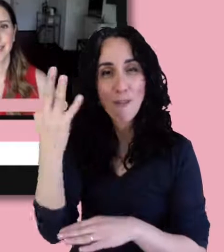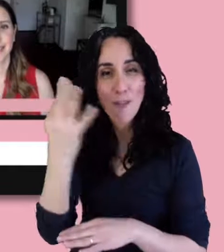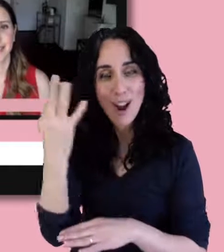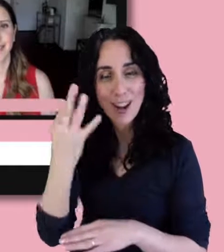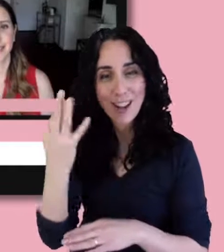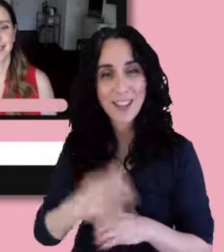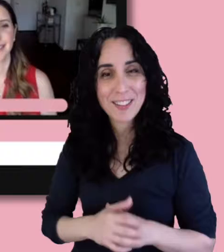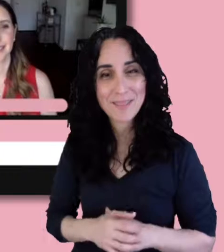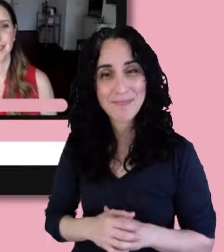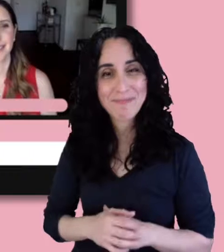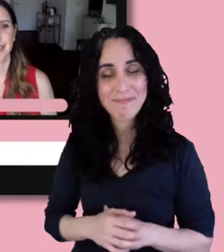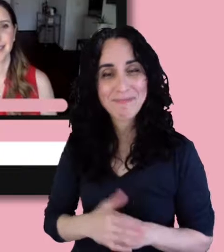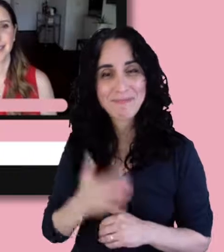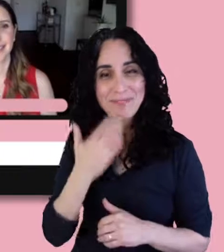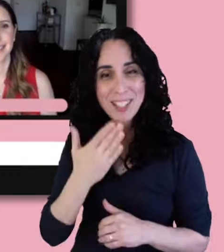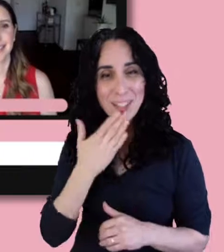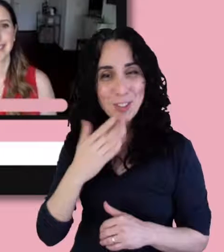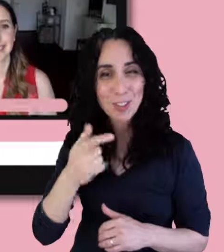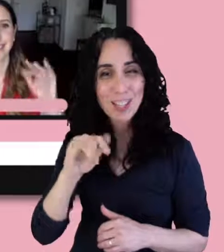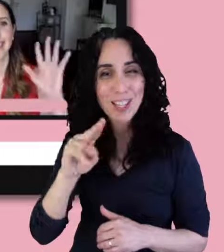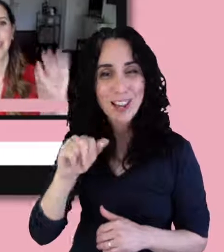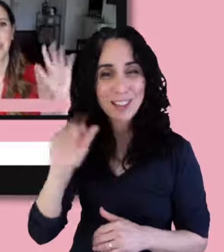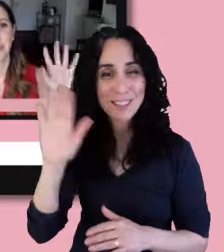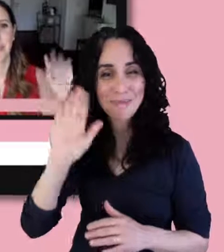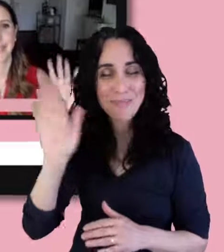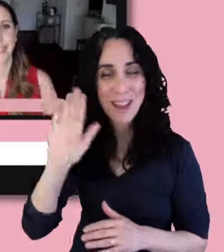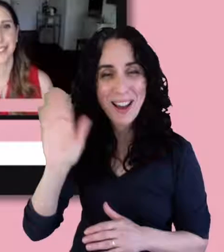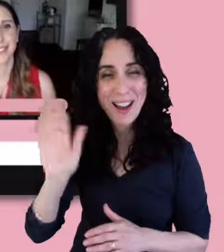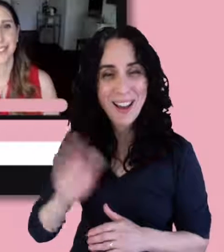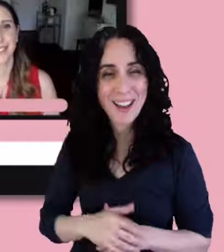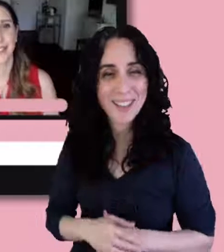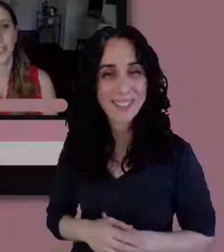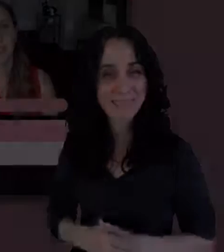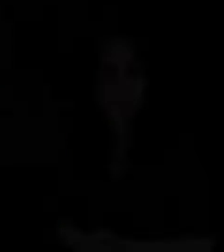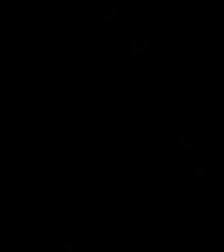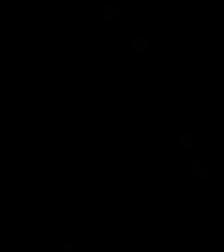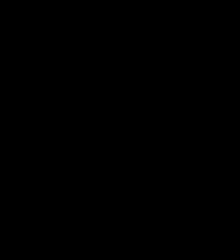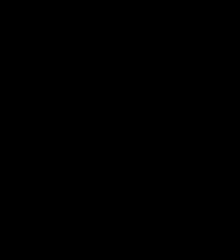facebook.com/PunkinFutz. Thank you, Gina. Thank you, everybody. Bye. Have a good day.